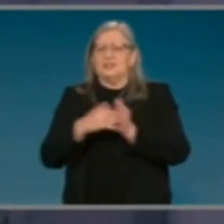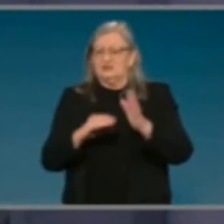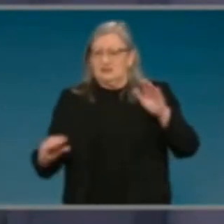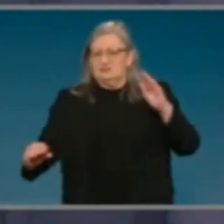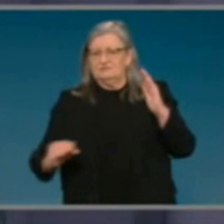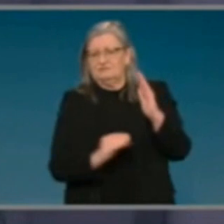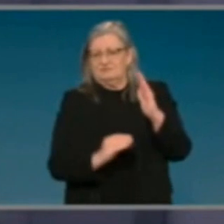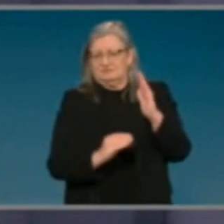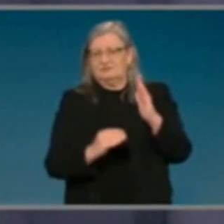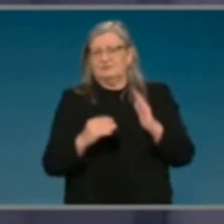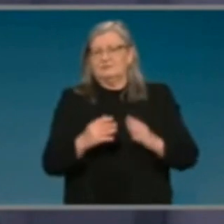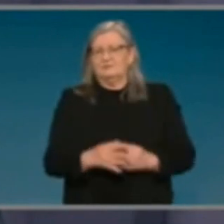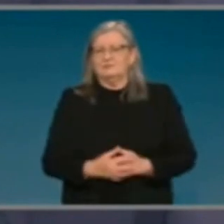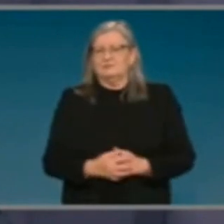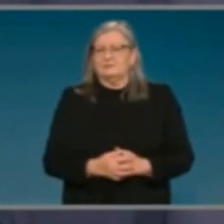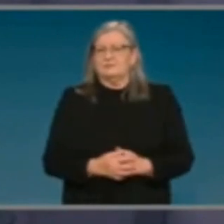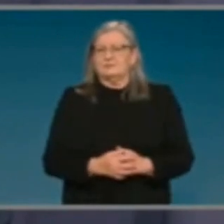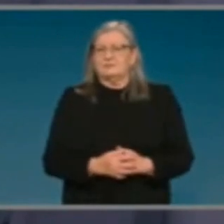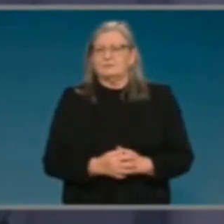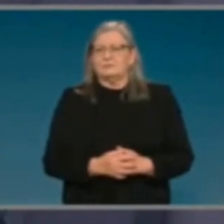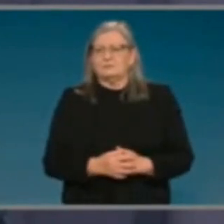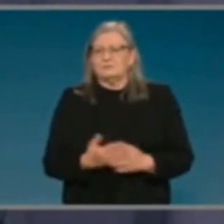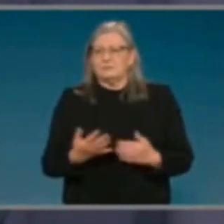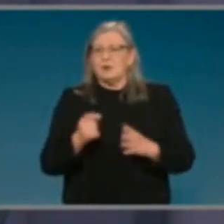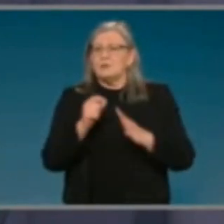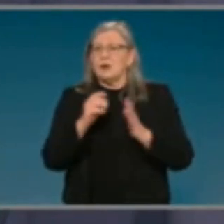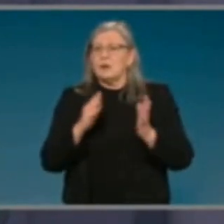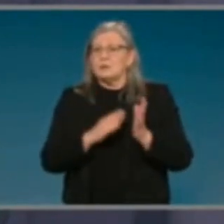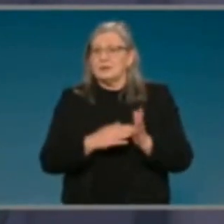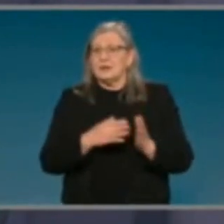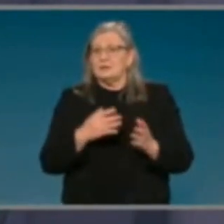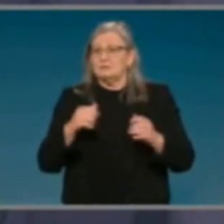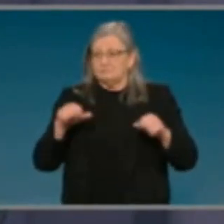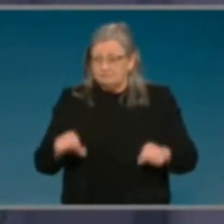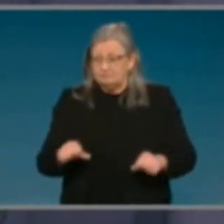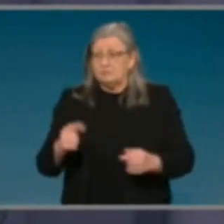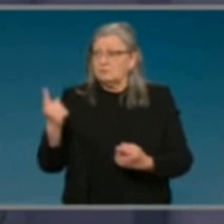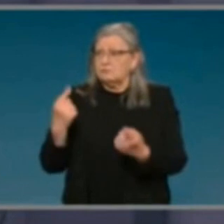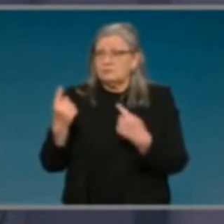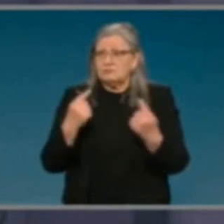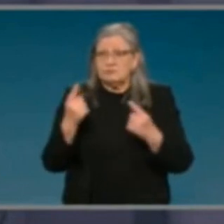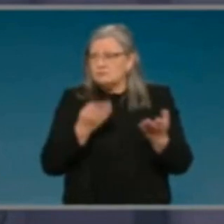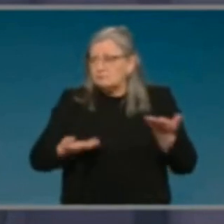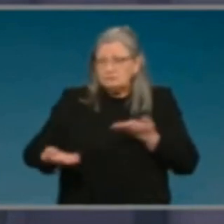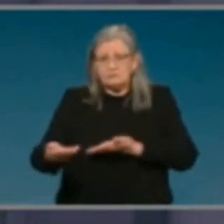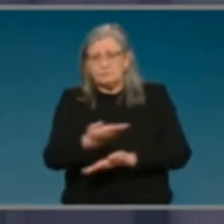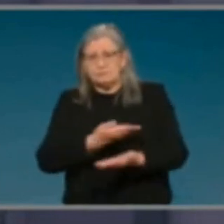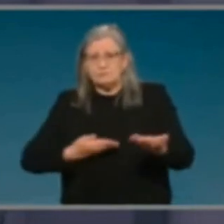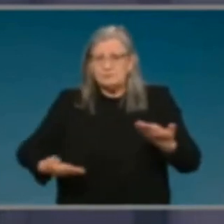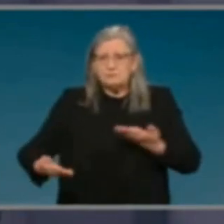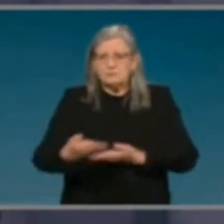convening the National Security Committee today to review the evidence and to review the range of actions in relation to